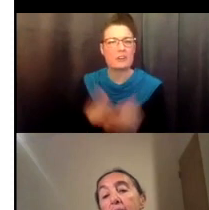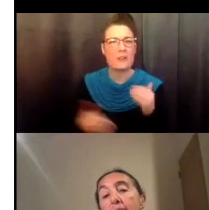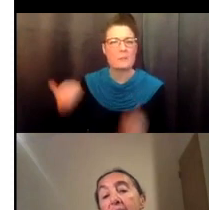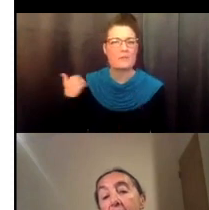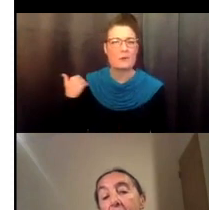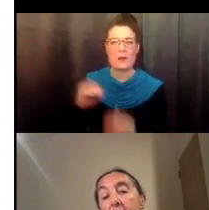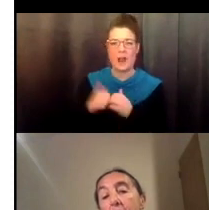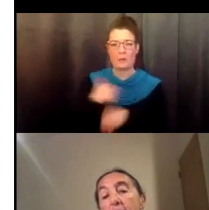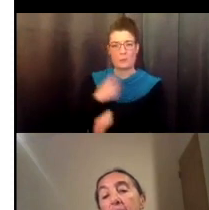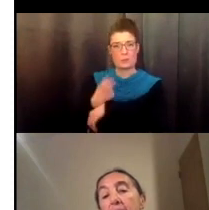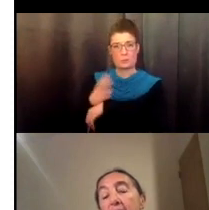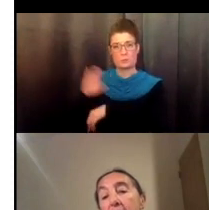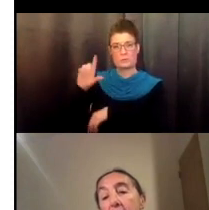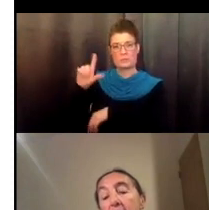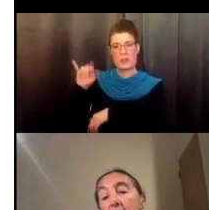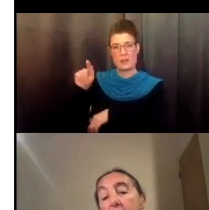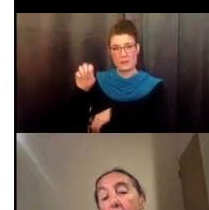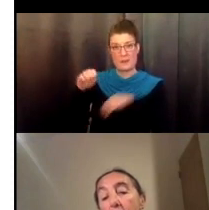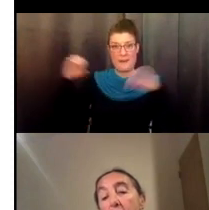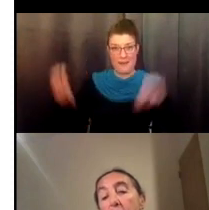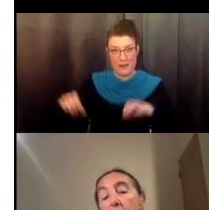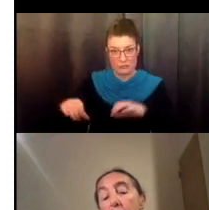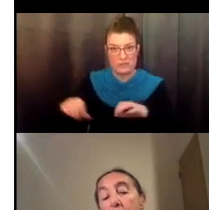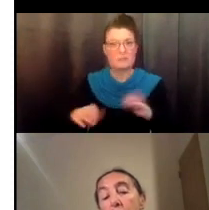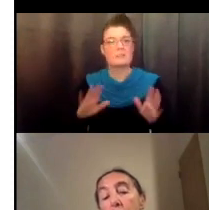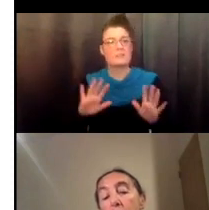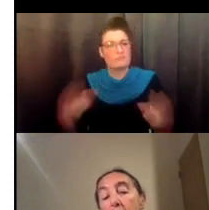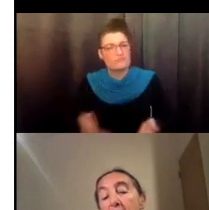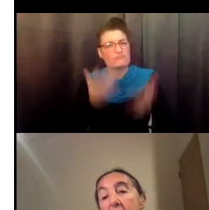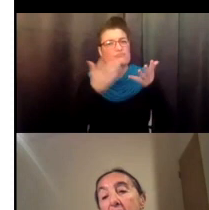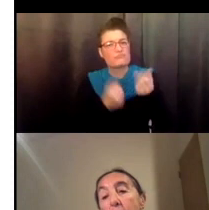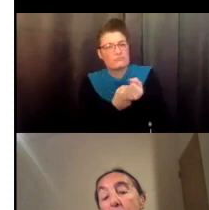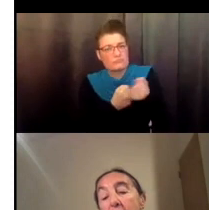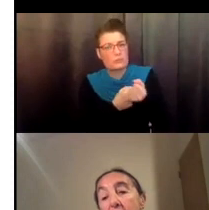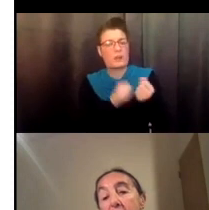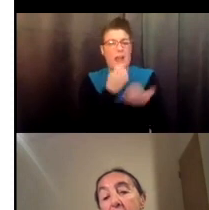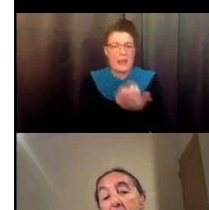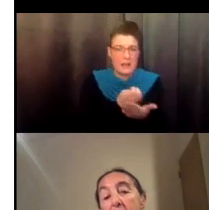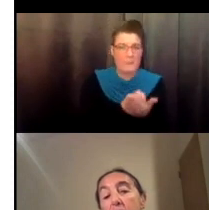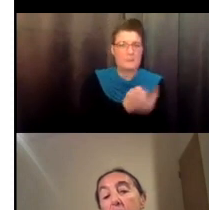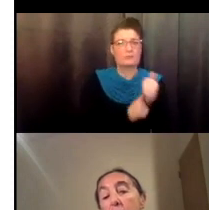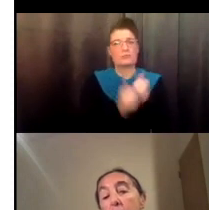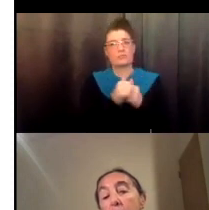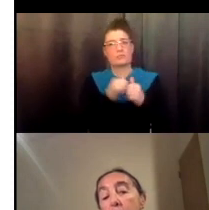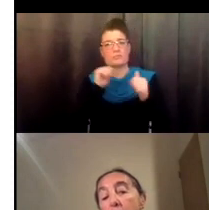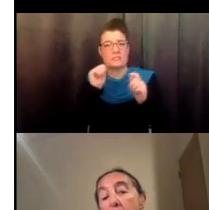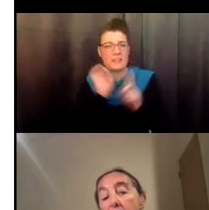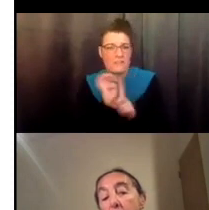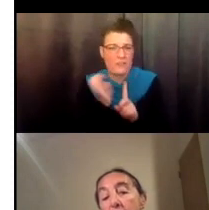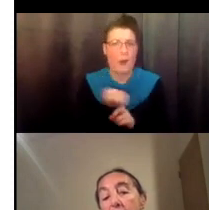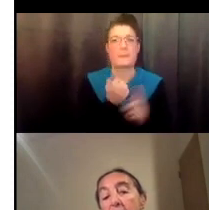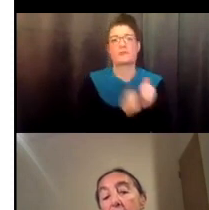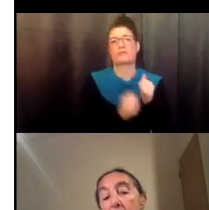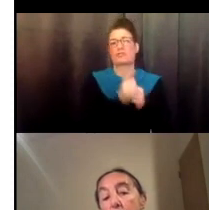social, economic, and environmental structures in our cities so that we promote